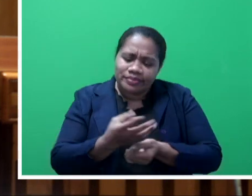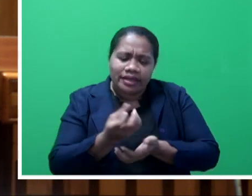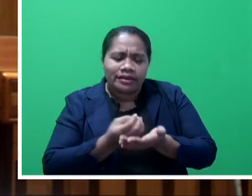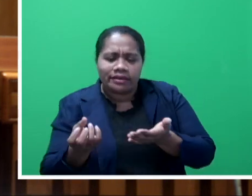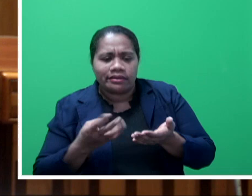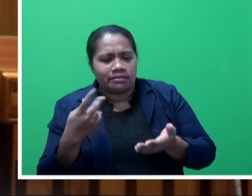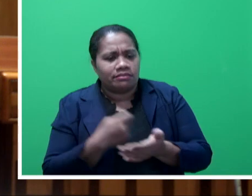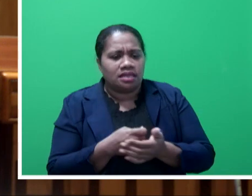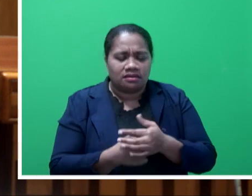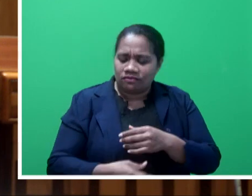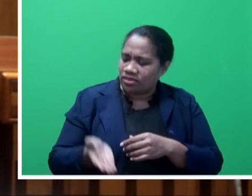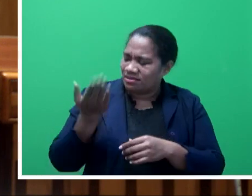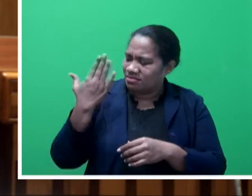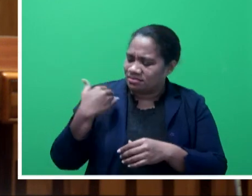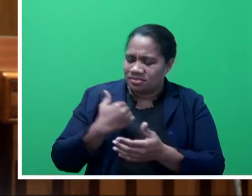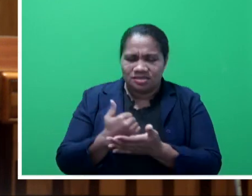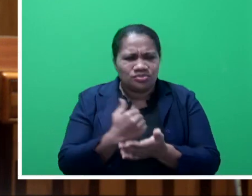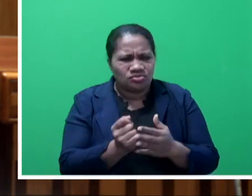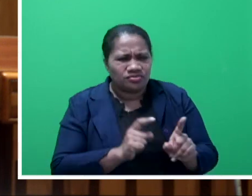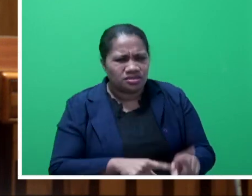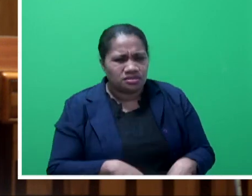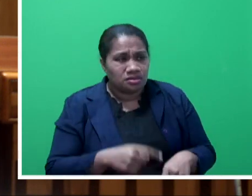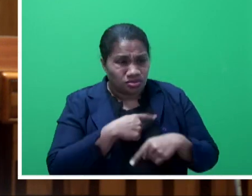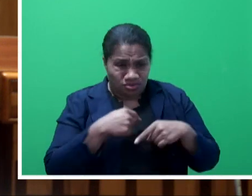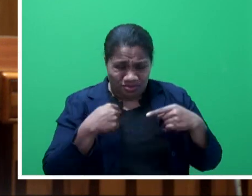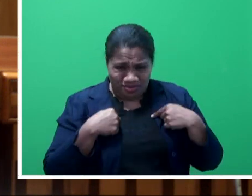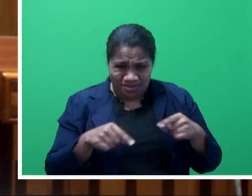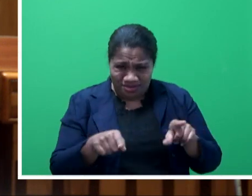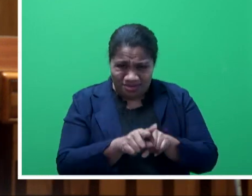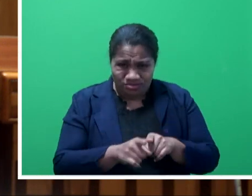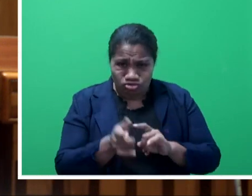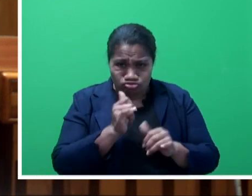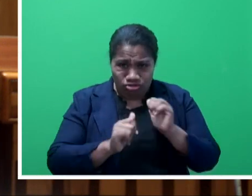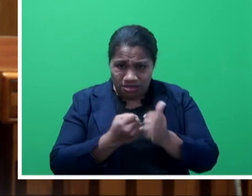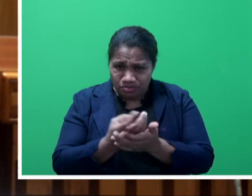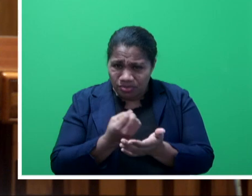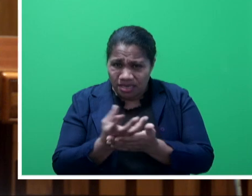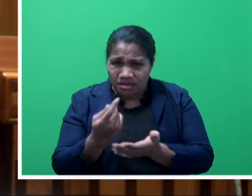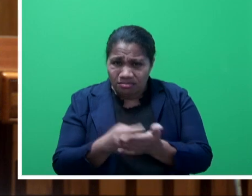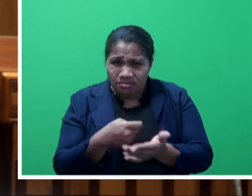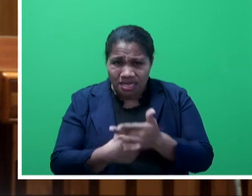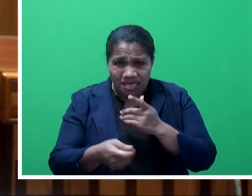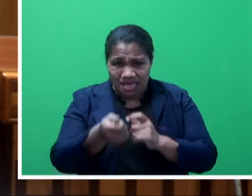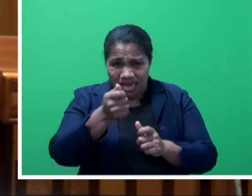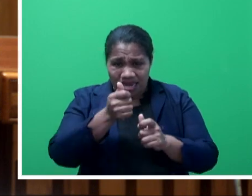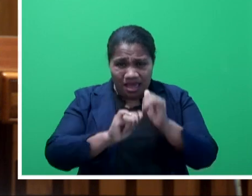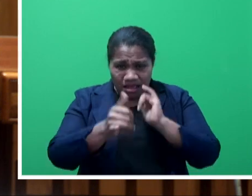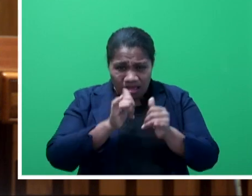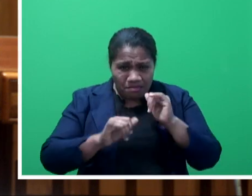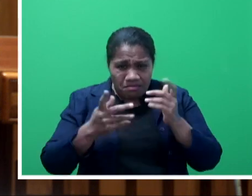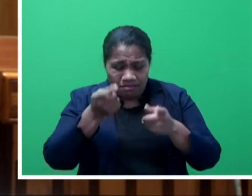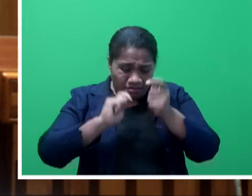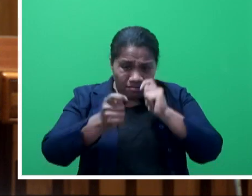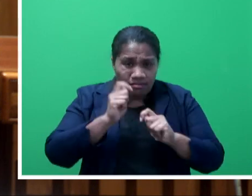sir, we are like drunks spending money in a nightclub. Mr. Speaker, sir, in the past number of years,